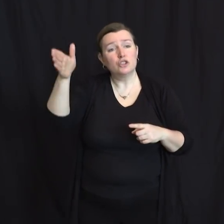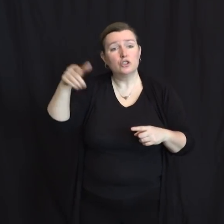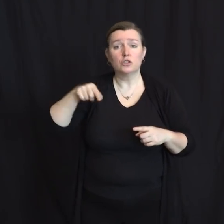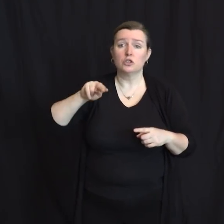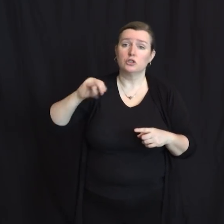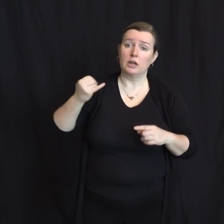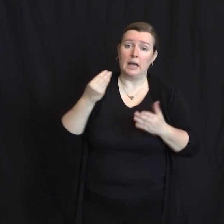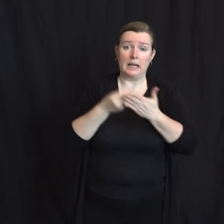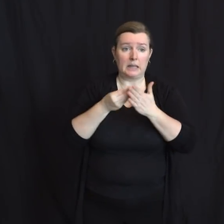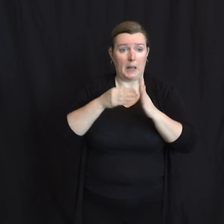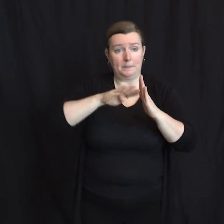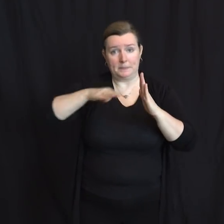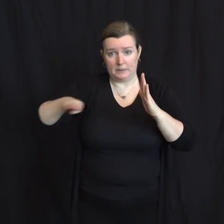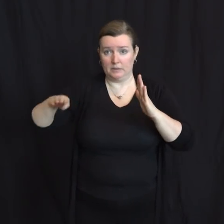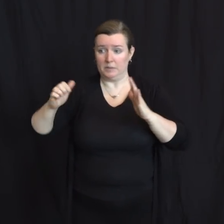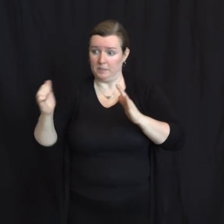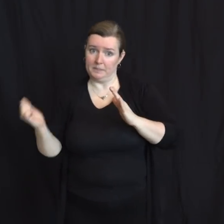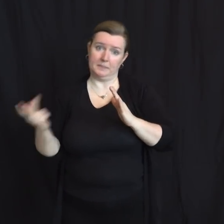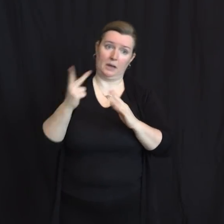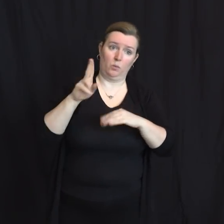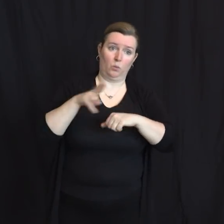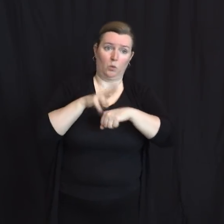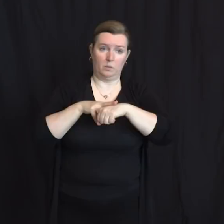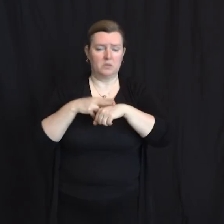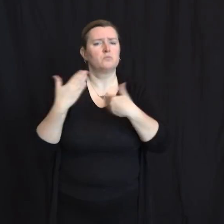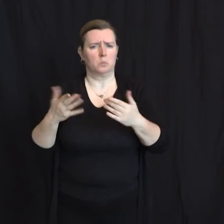who are there now to find out,